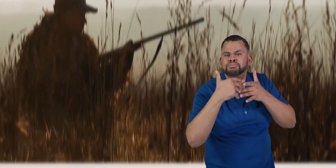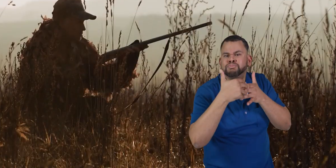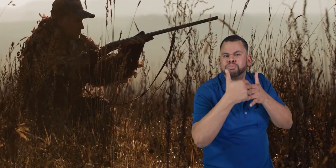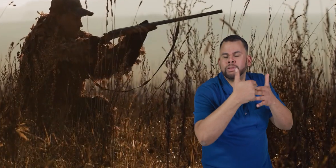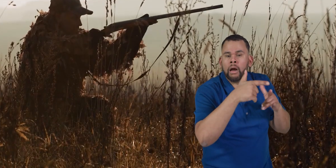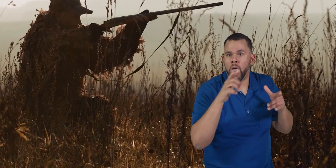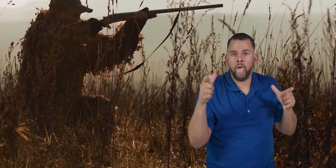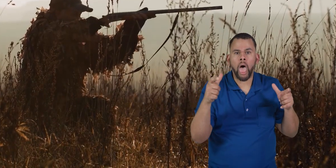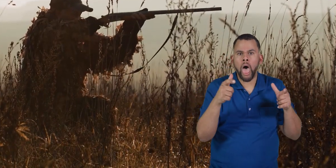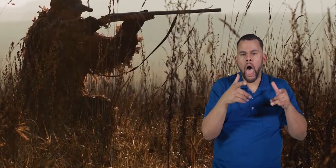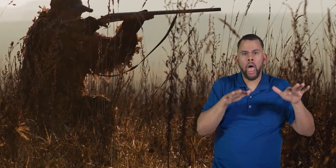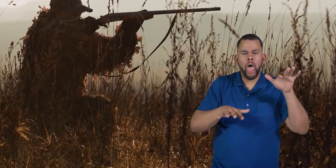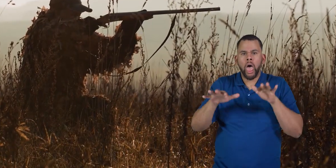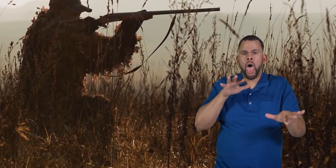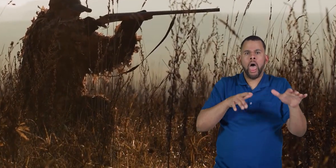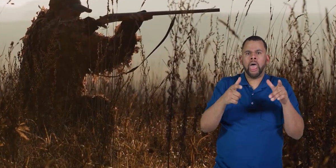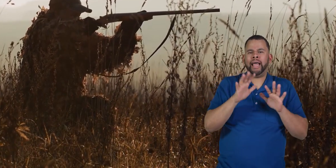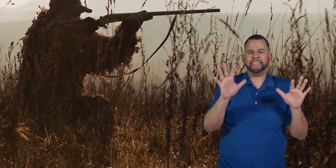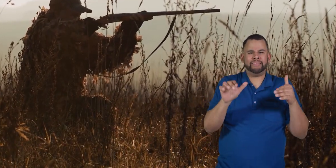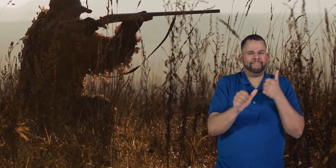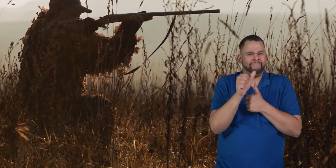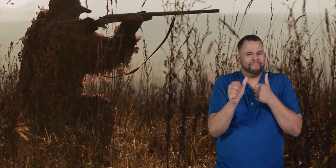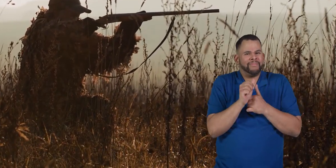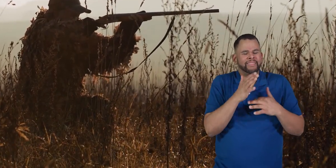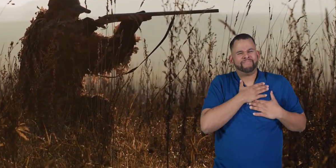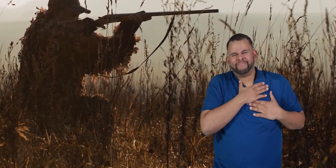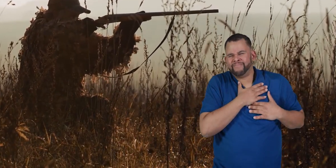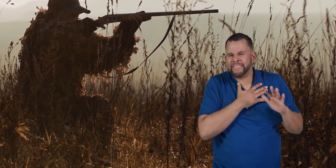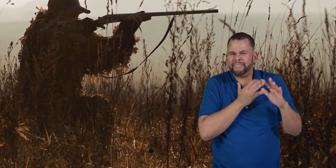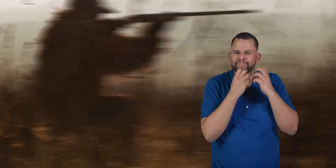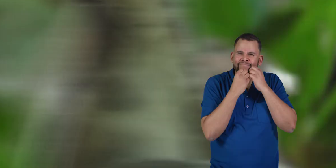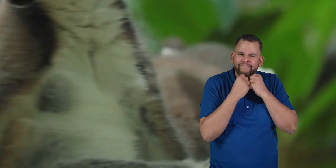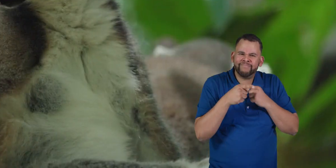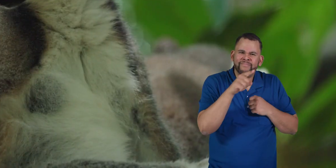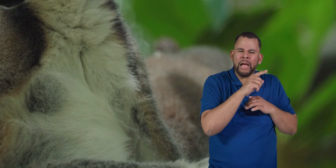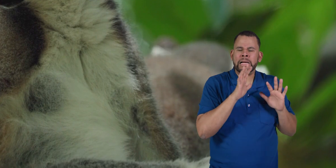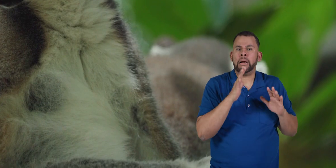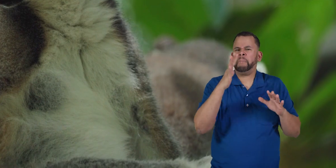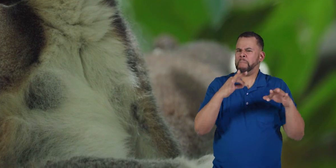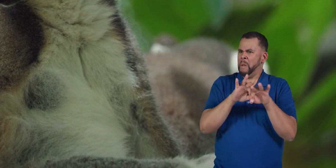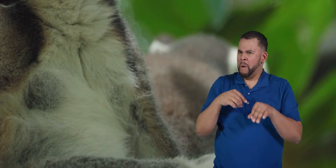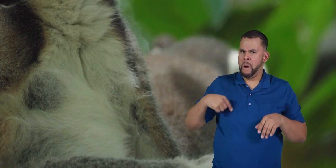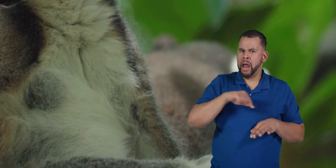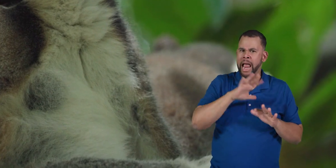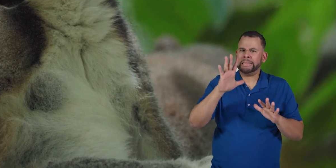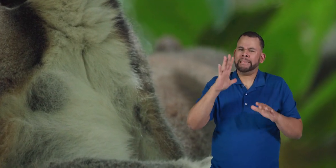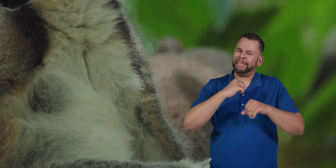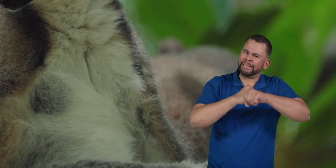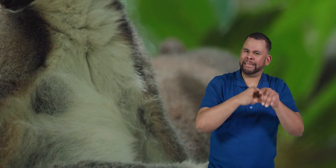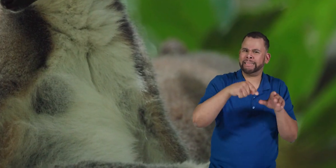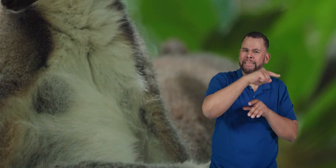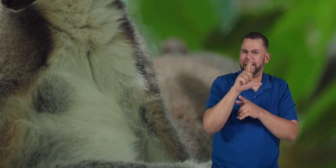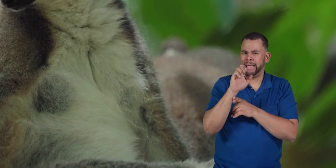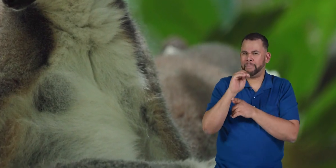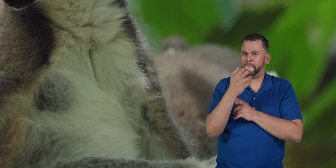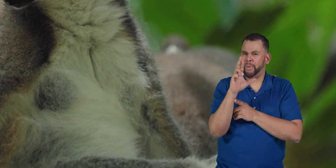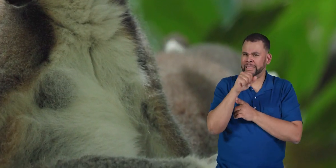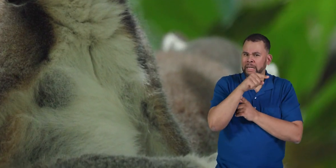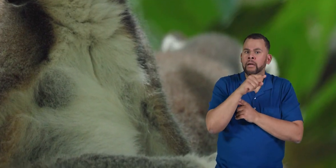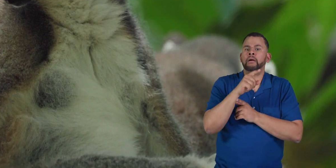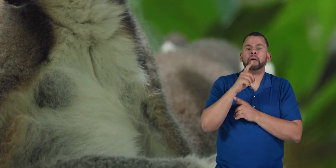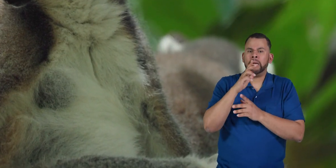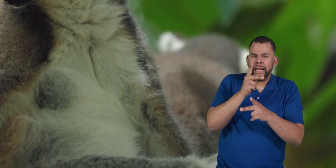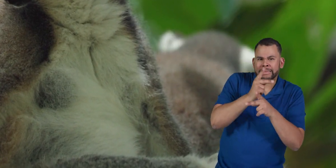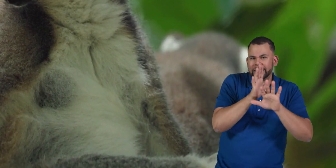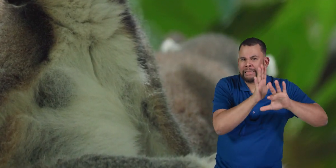some species also face dangers from people who want to hunt them it's important for us to help protect lemurs and their forests